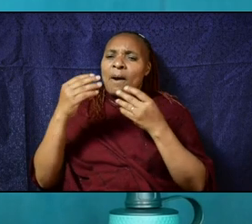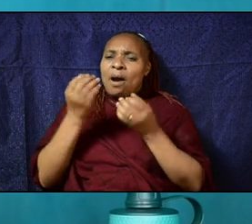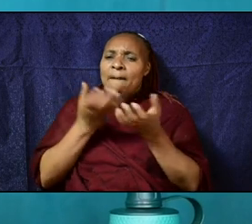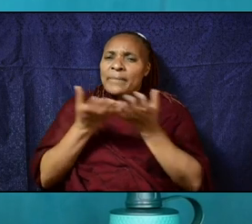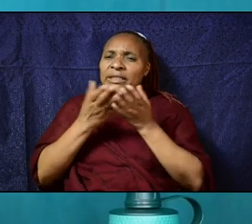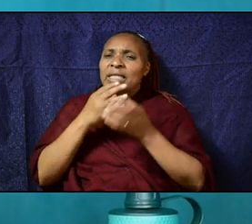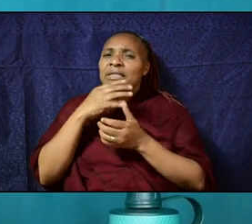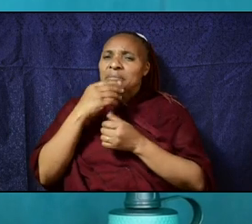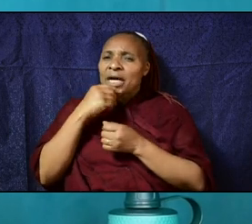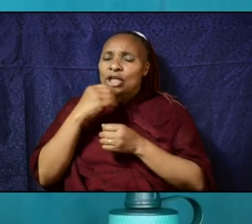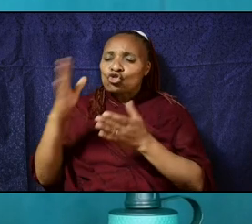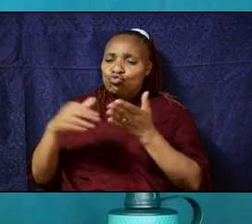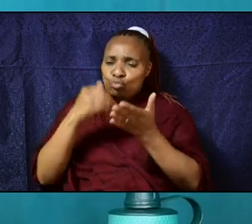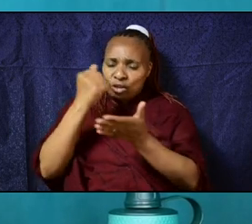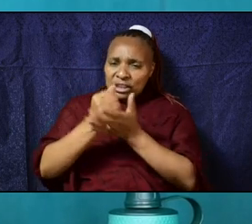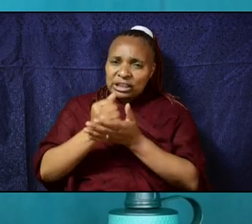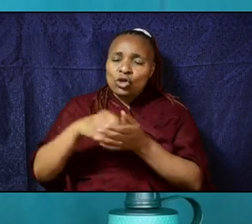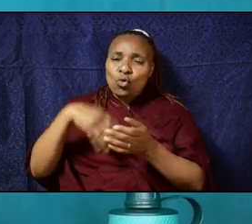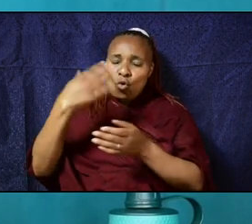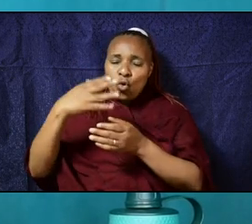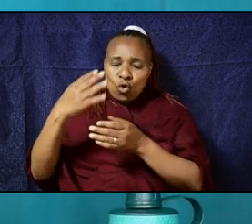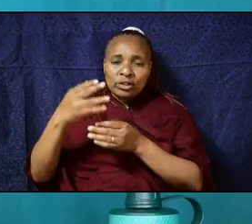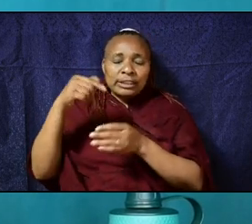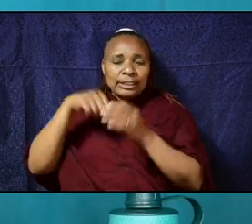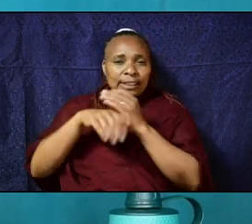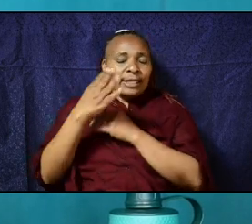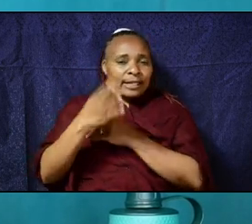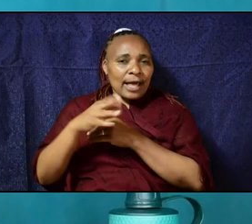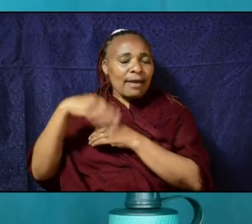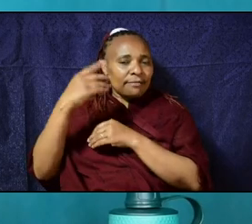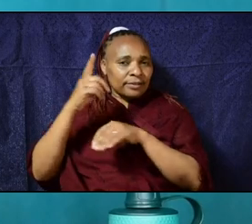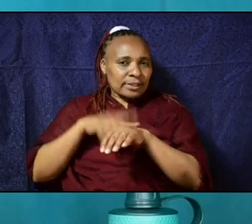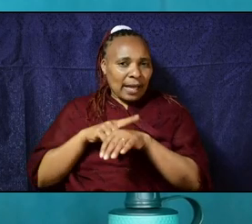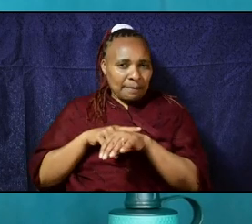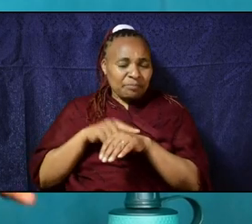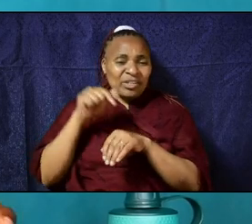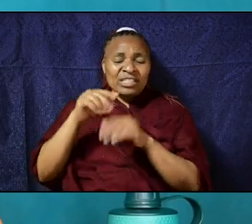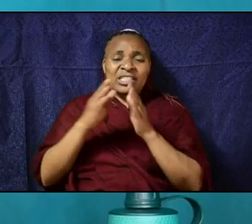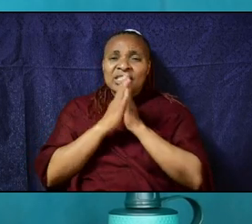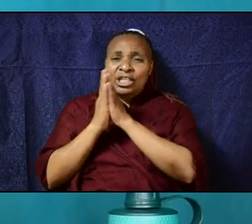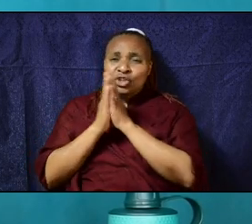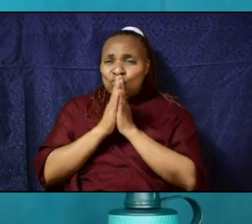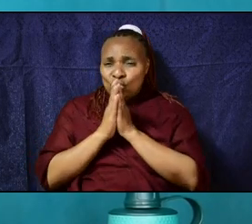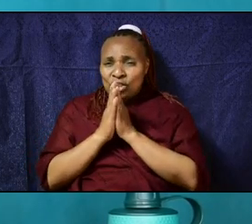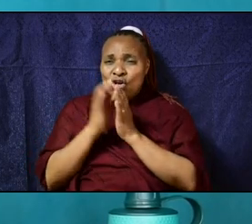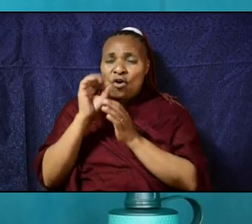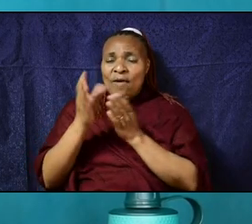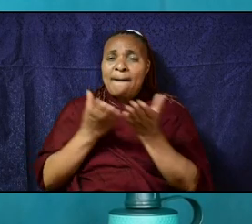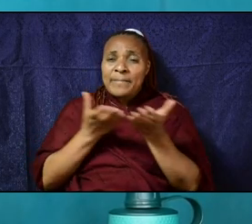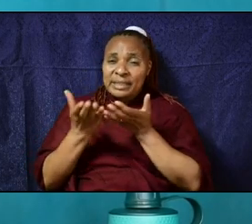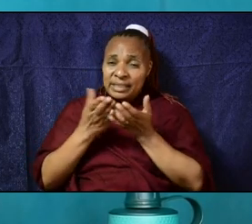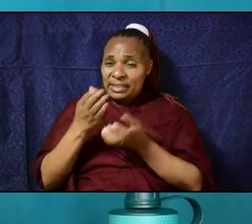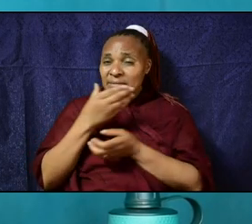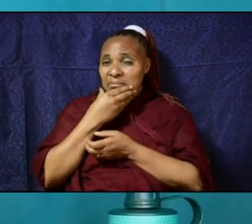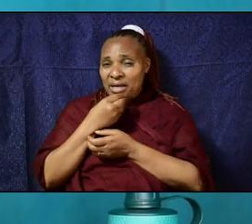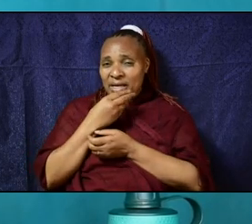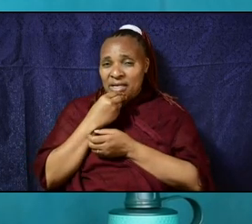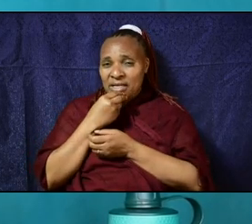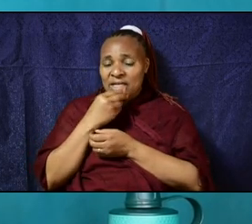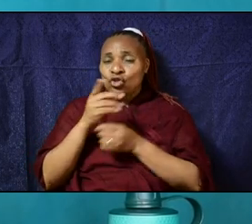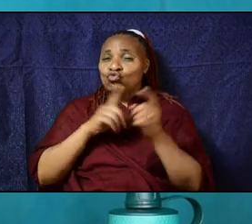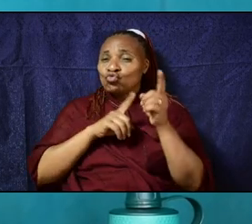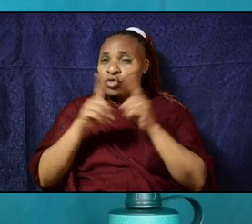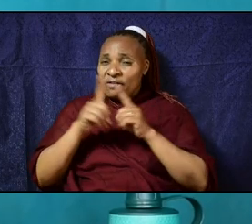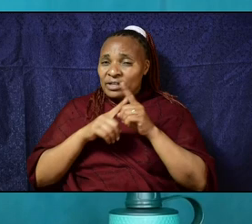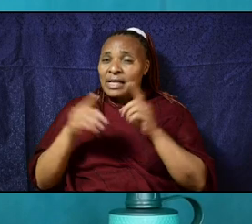extra mile for everyone in everything that they do. So there's a story that is told of a business guy who he was supposed to travel